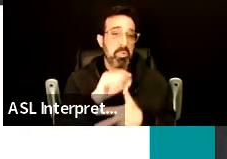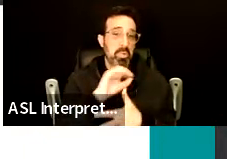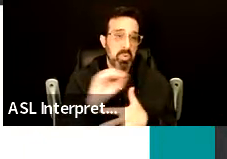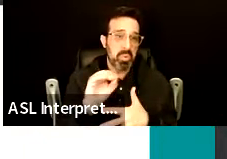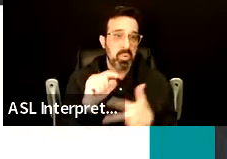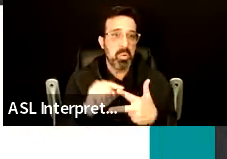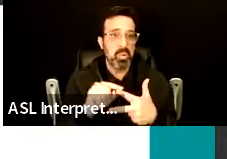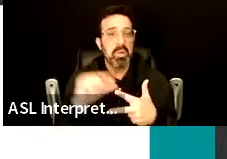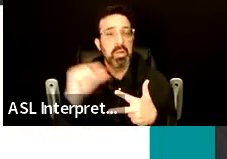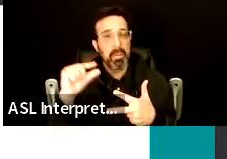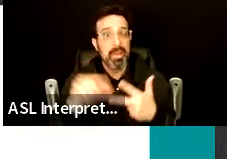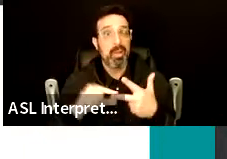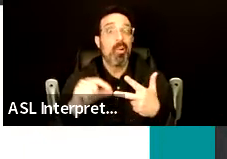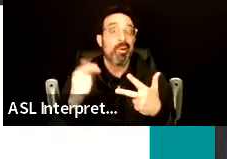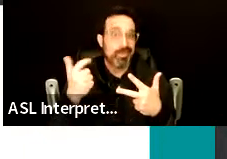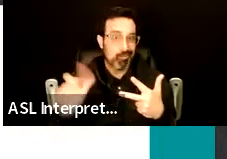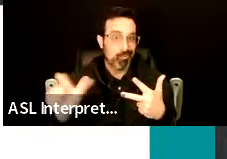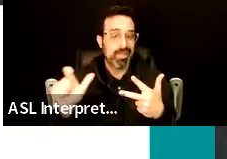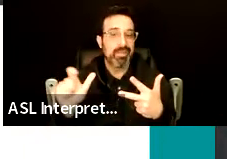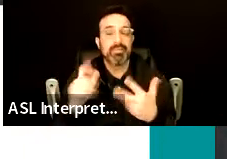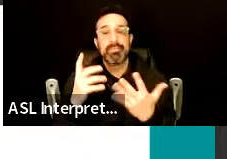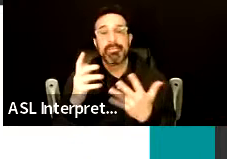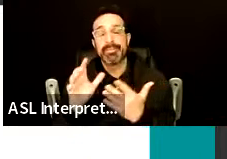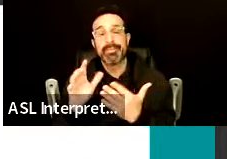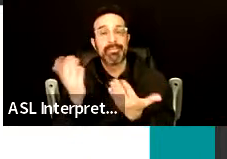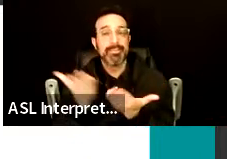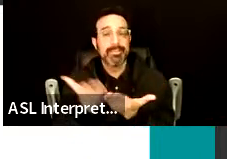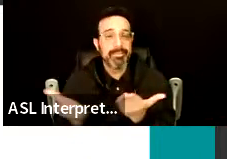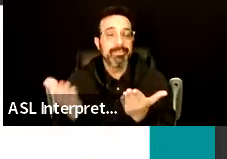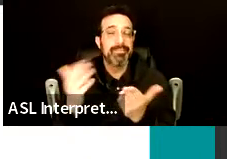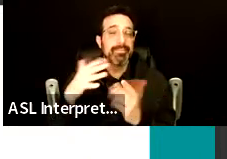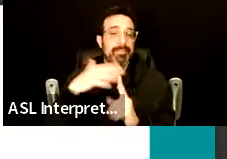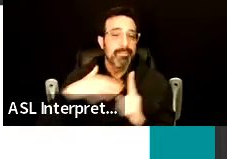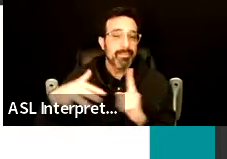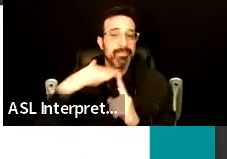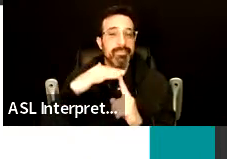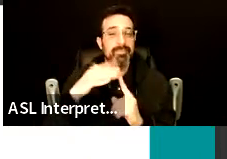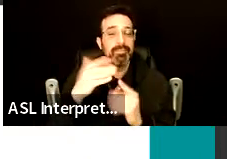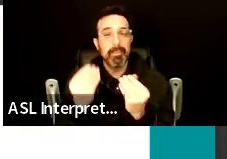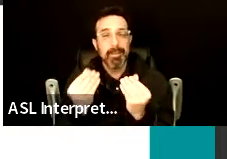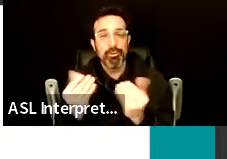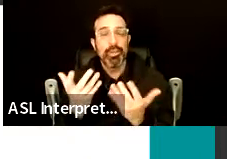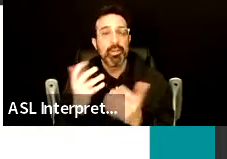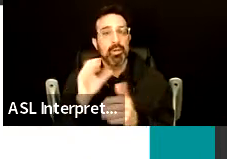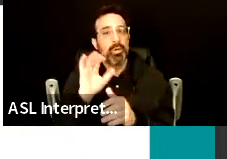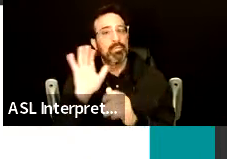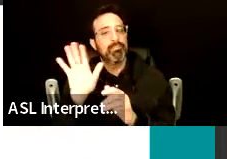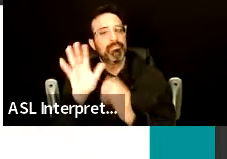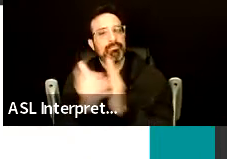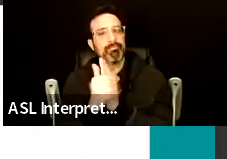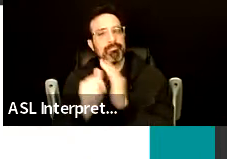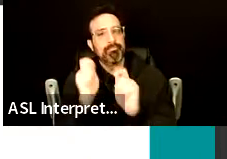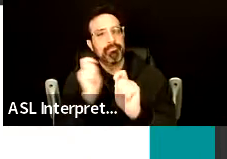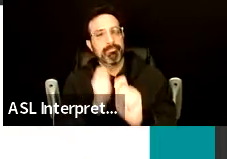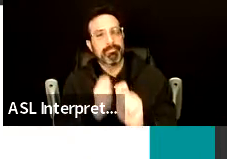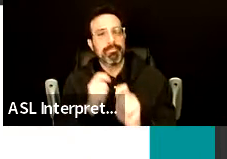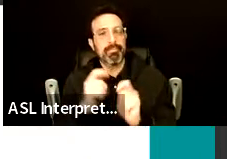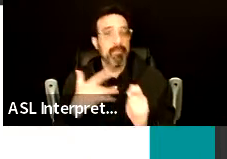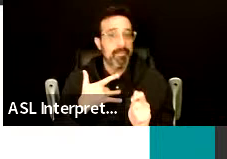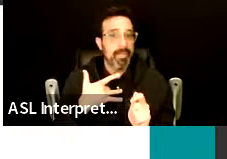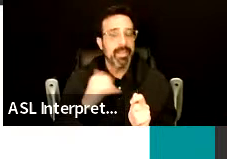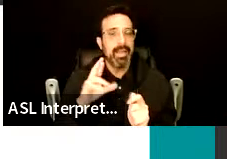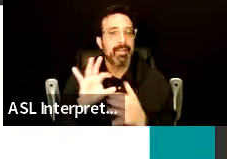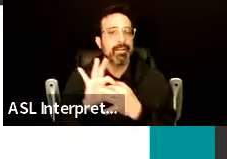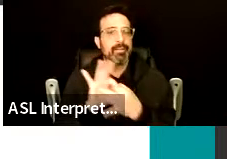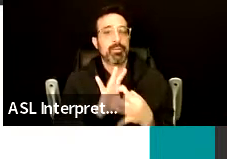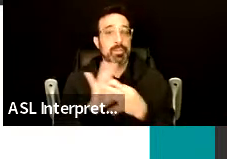design, setting, materials, workmanship, feeling, or association. And again, adverse effects